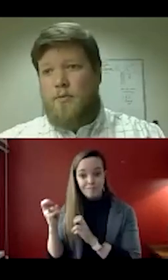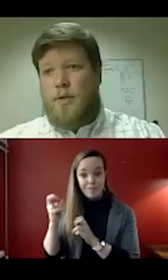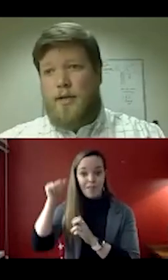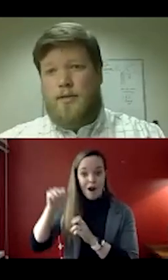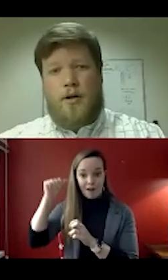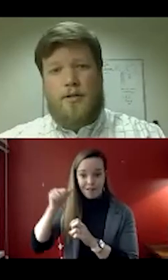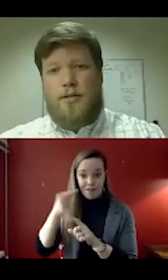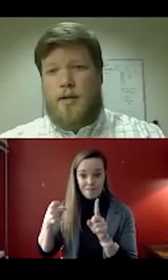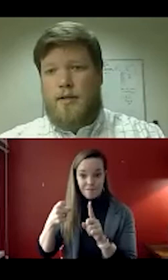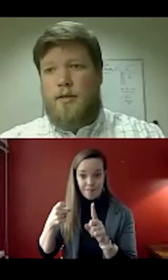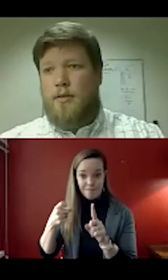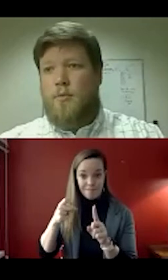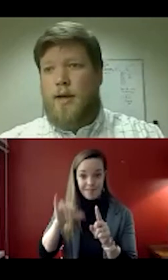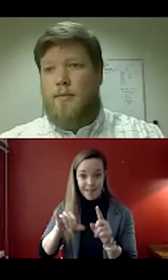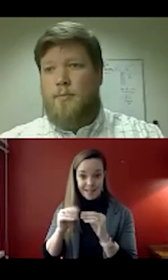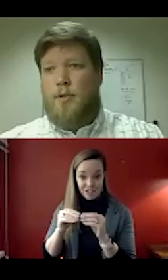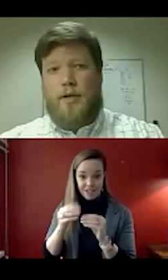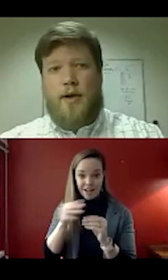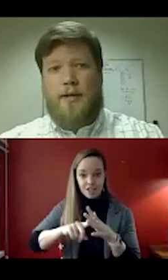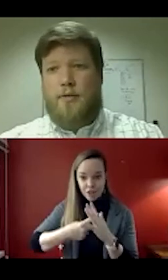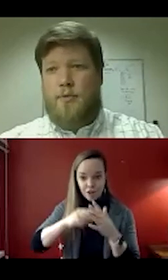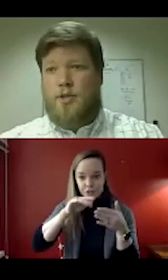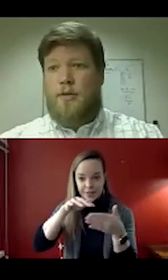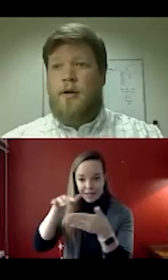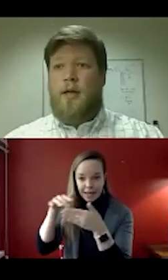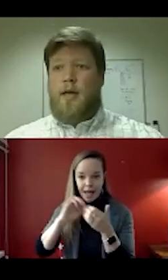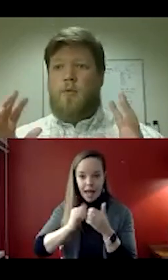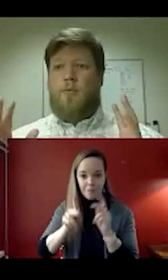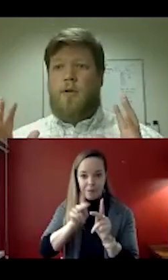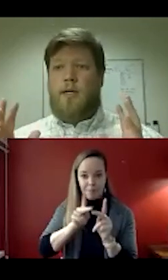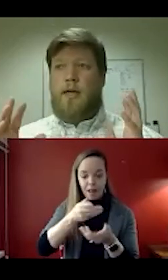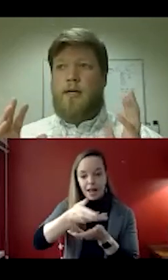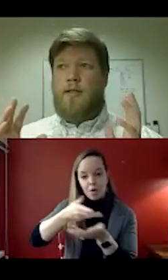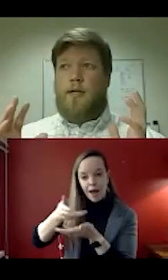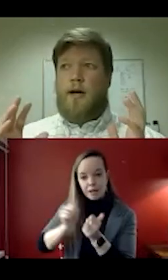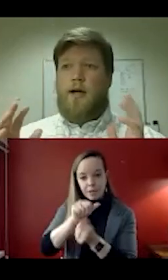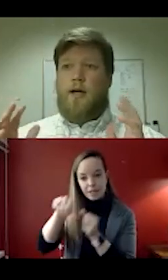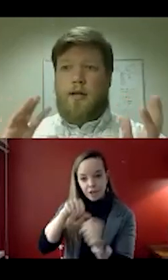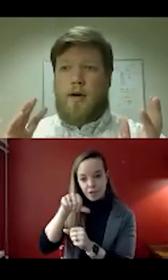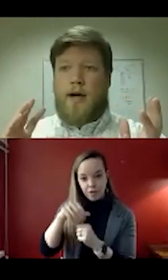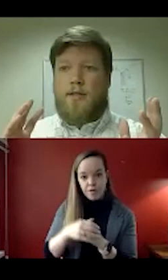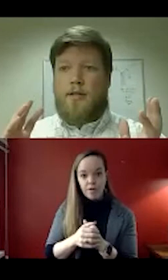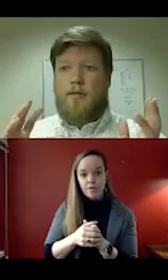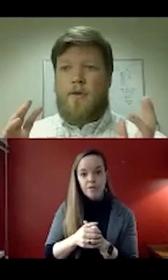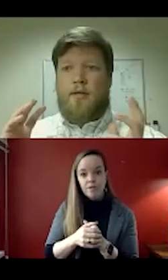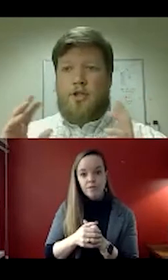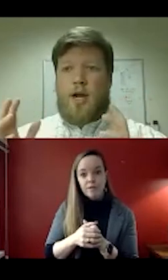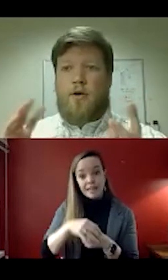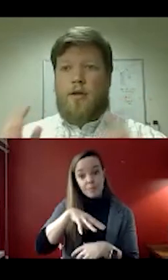that, we can start to study the way that people are interacting with each other in what really is an